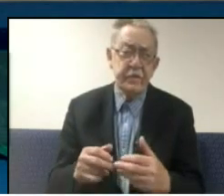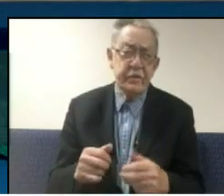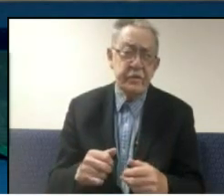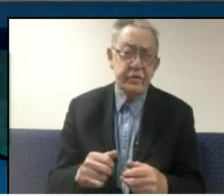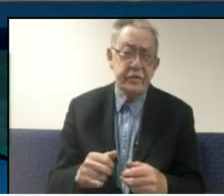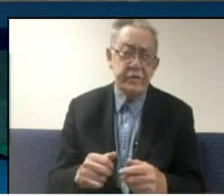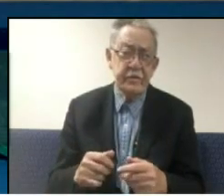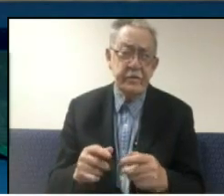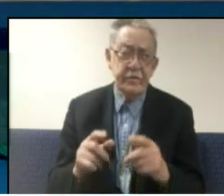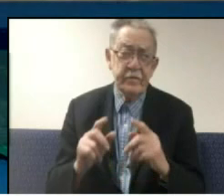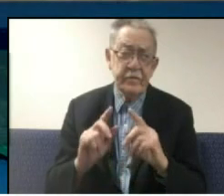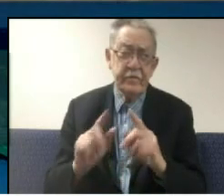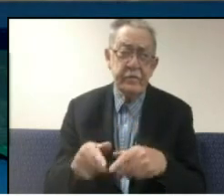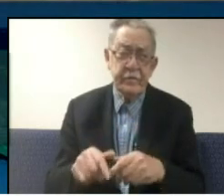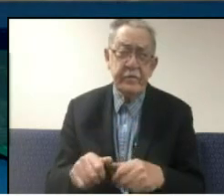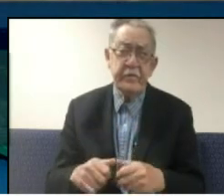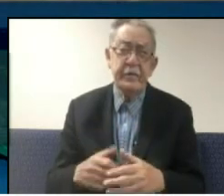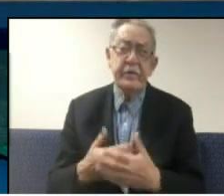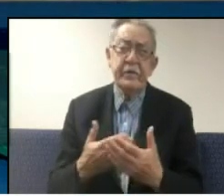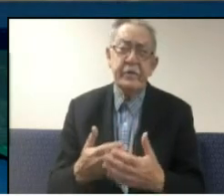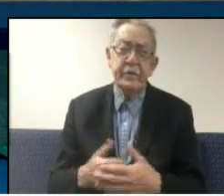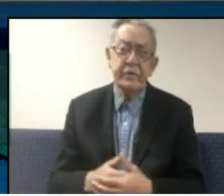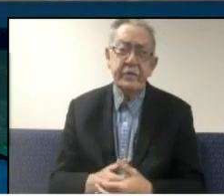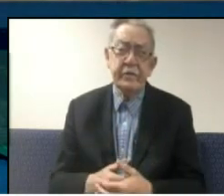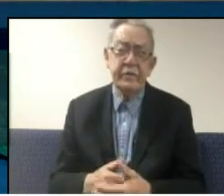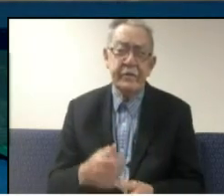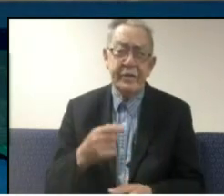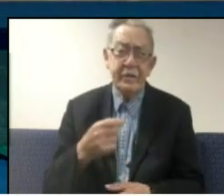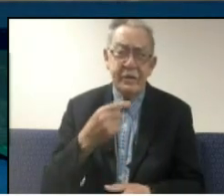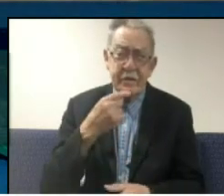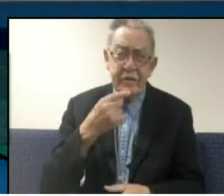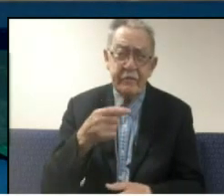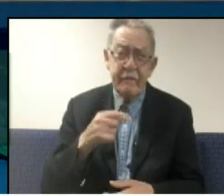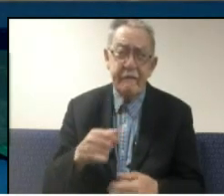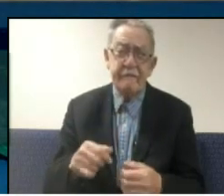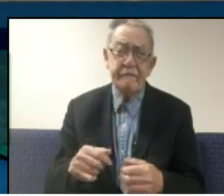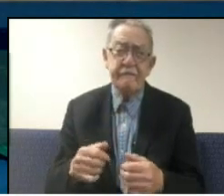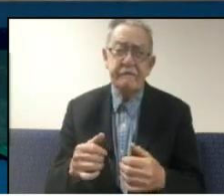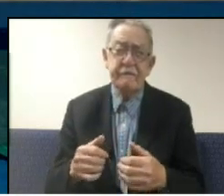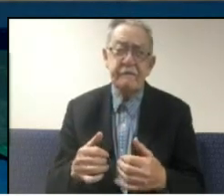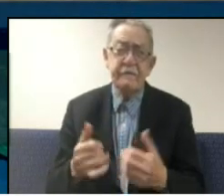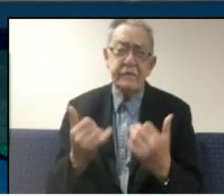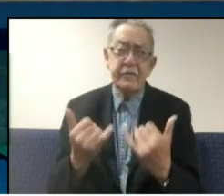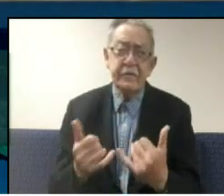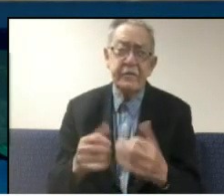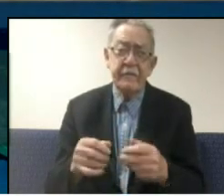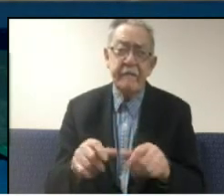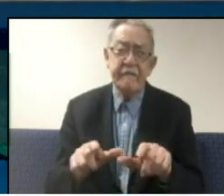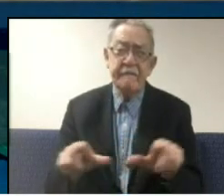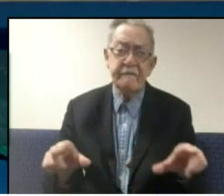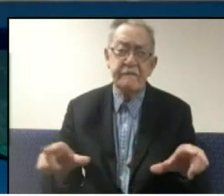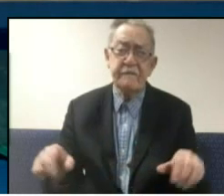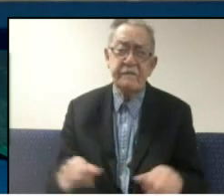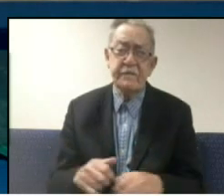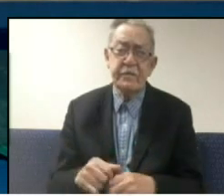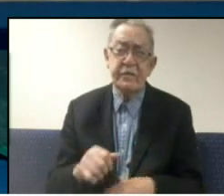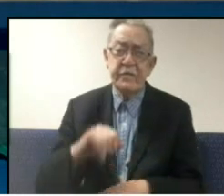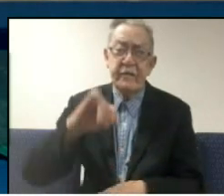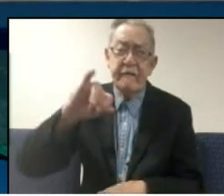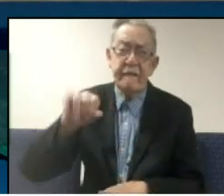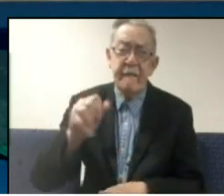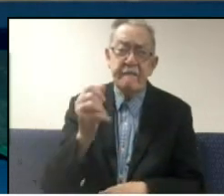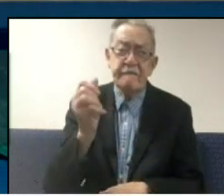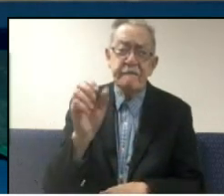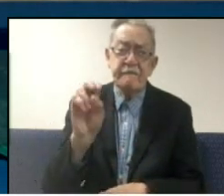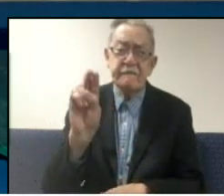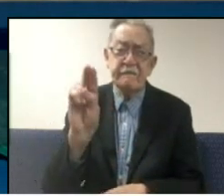at the Apostle Paul, what he's saying in today's language, I think, is that his Judaism